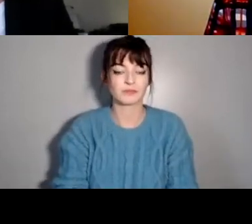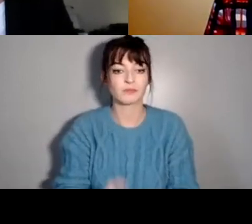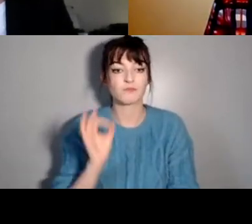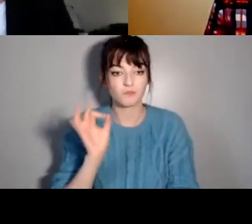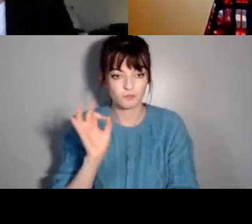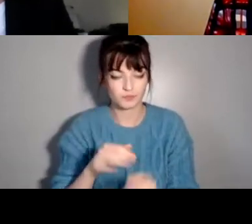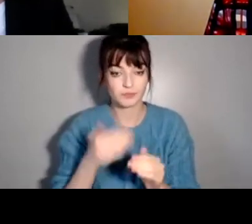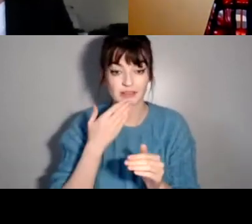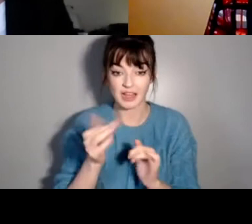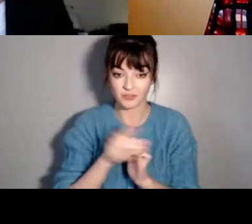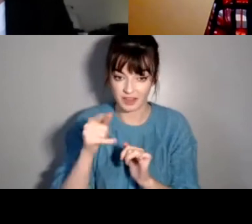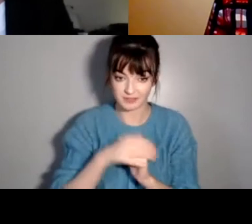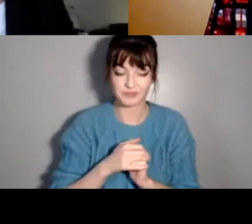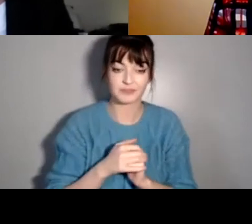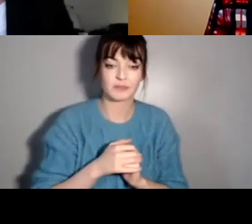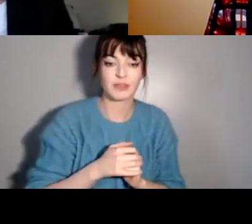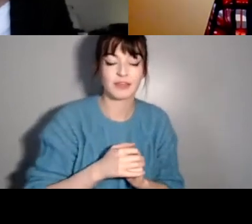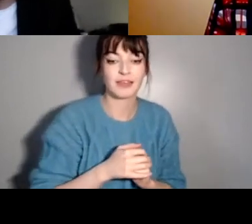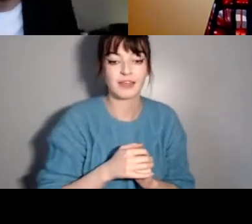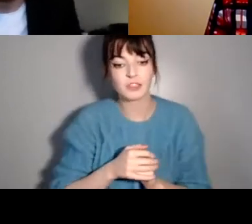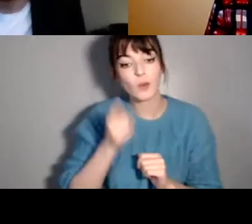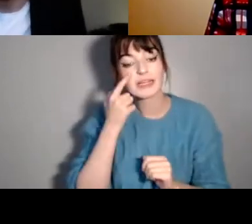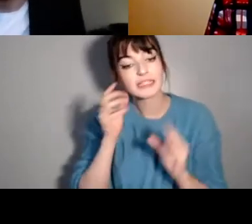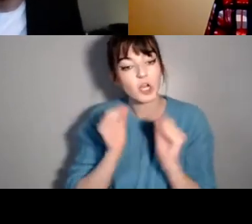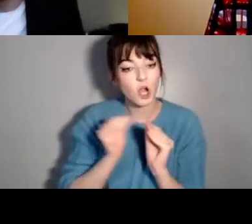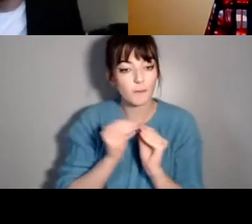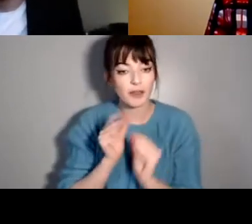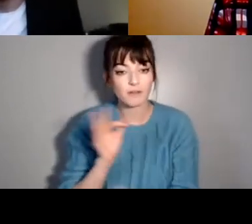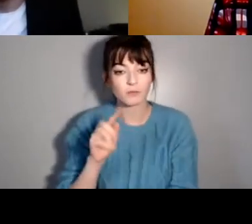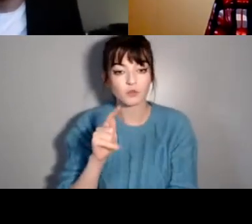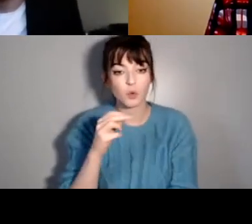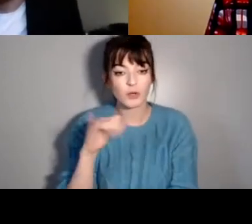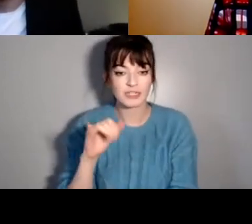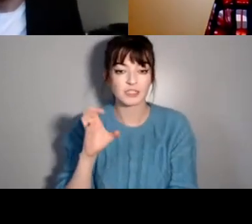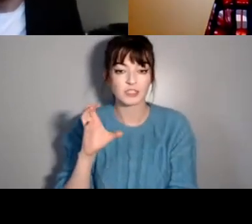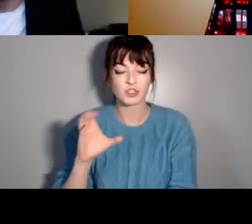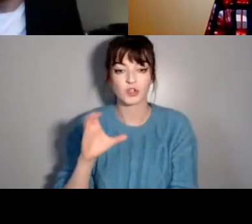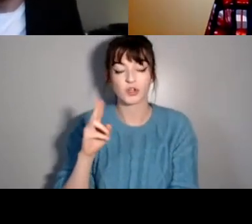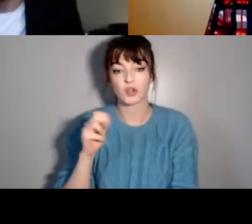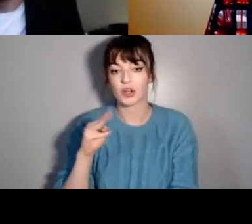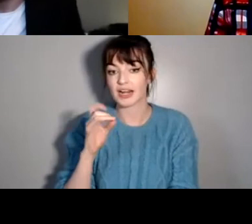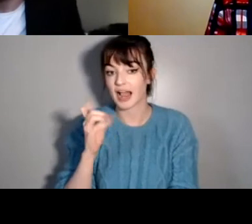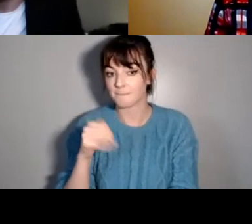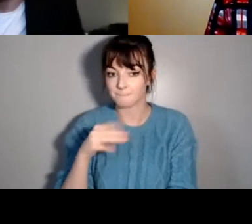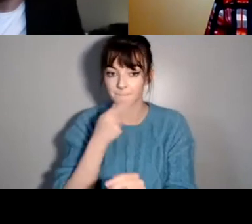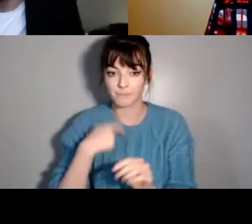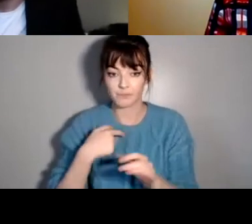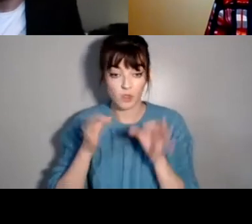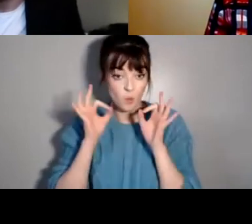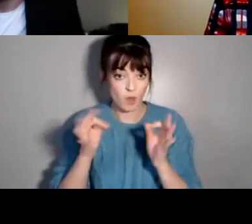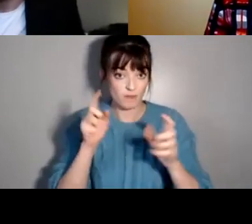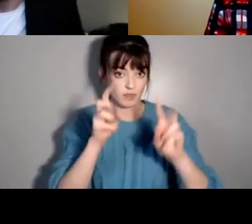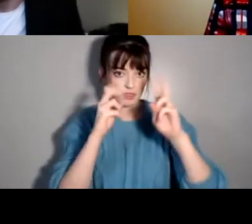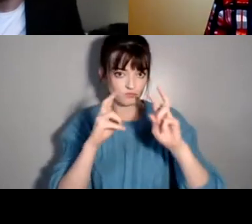thanks for that, David. And I see a comment there from Tony Cunningham, who says, wonderful that this research captured such an array